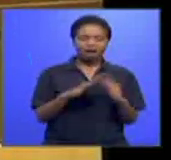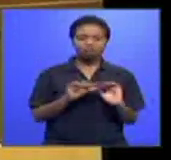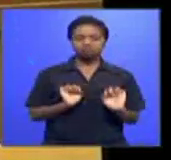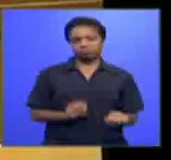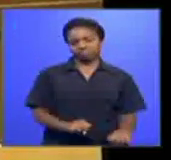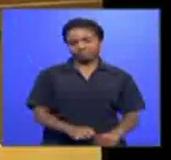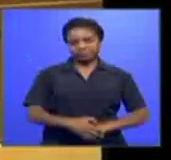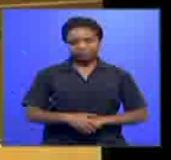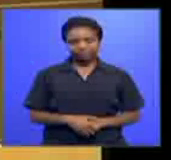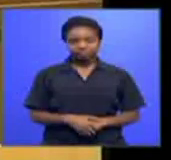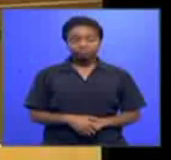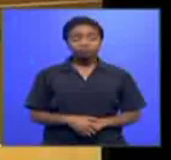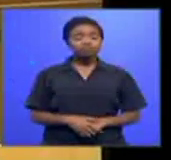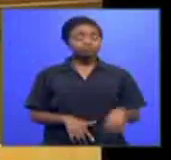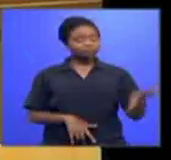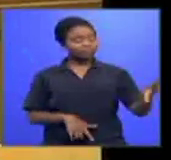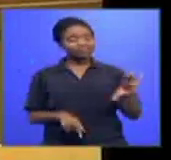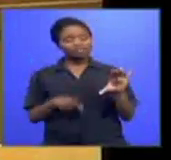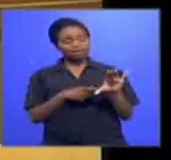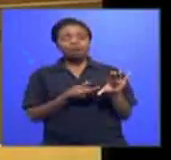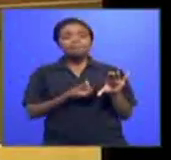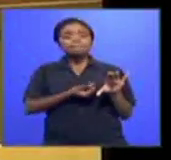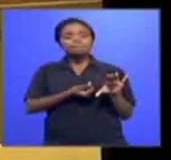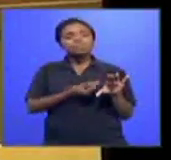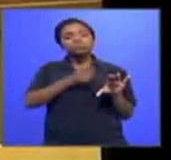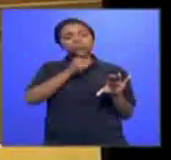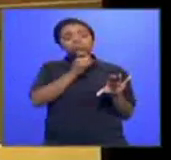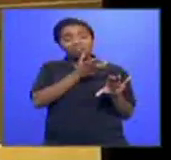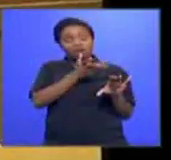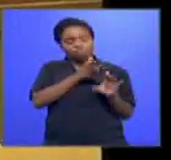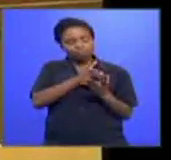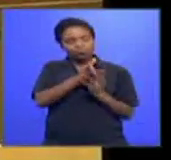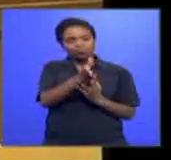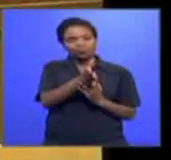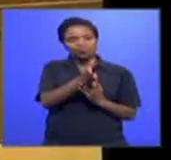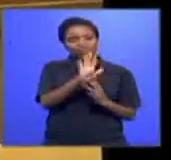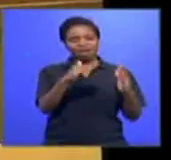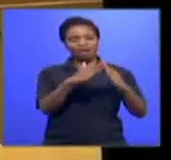The money is being used through the National Housing Finance Corporation,